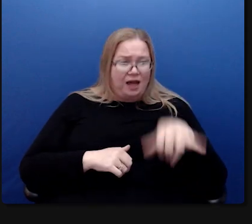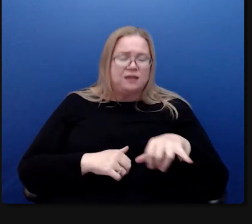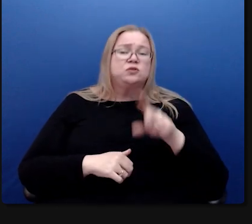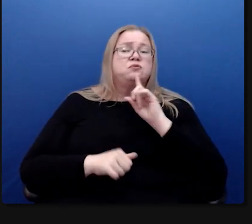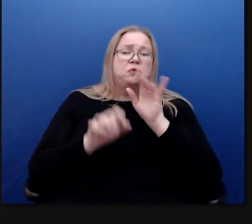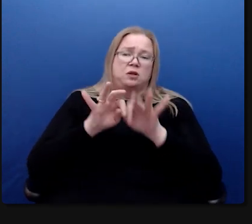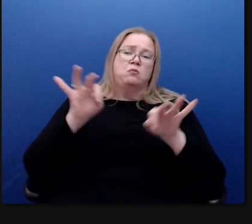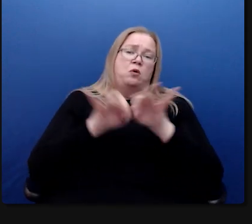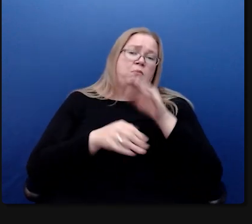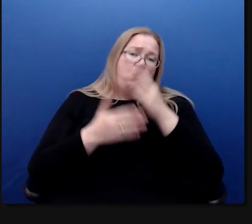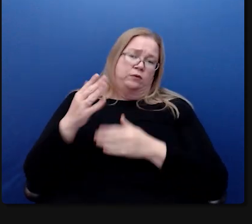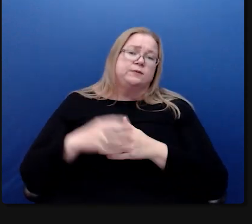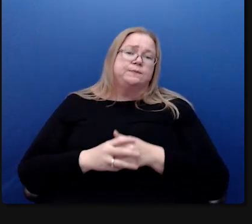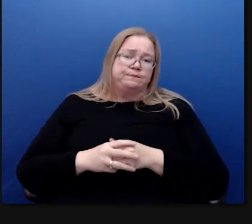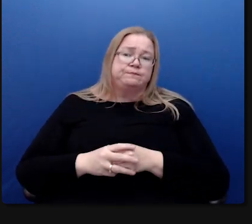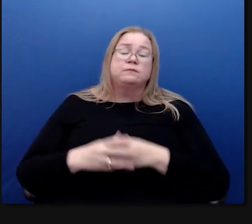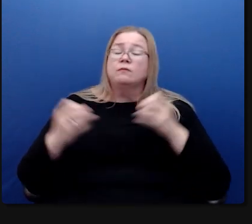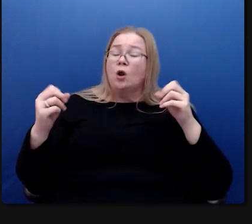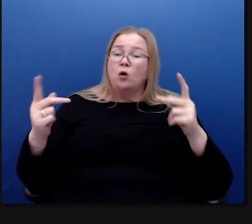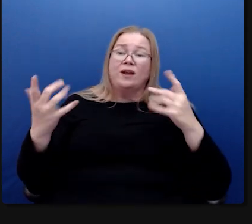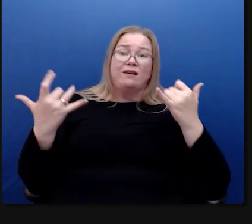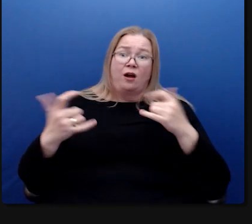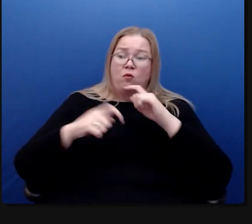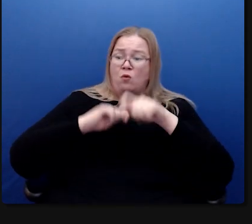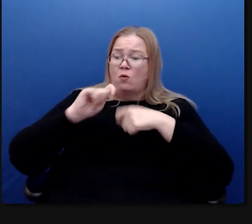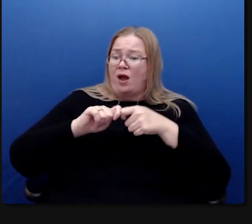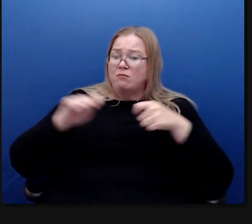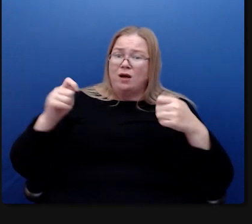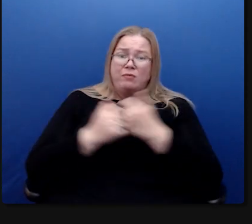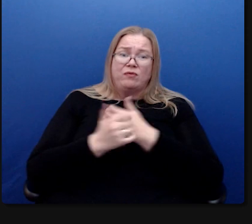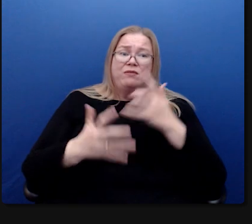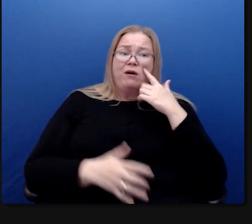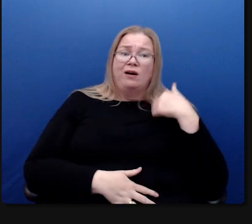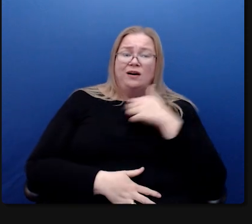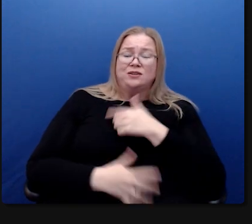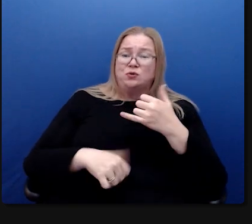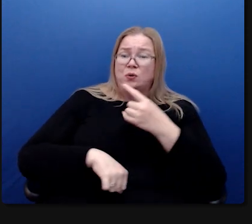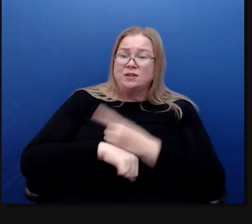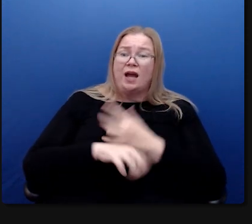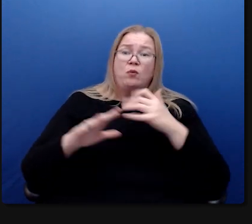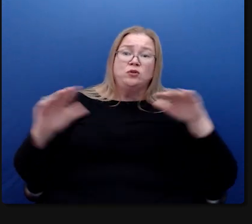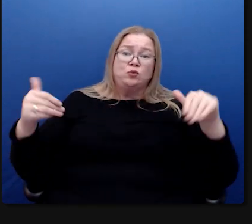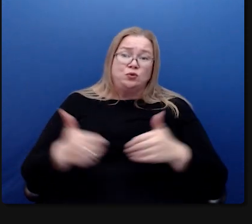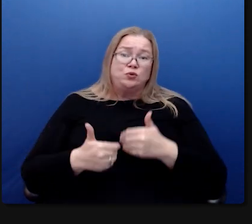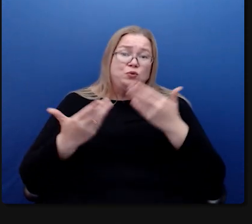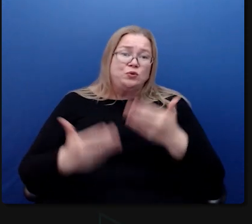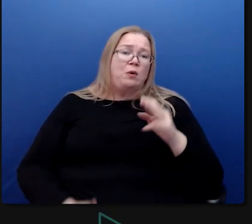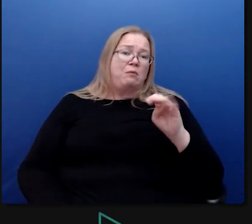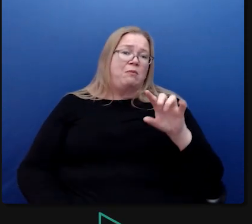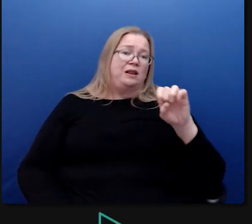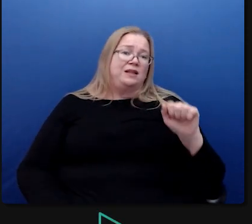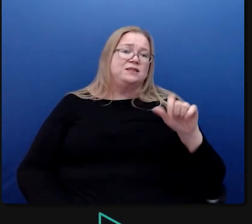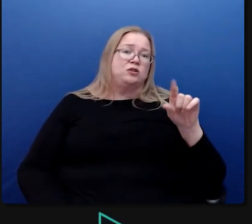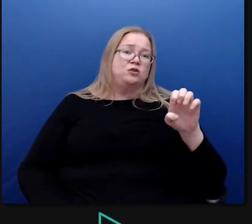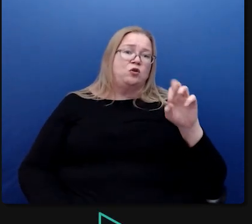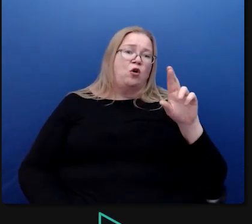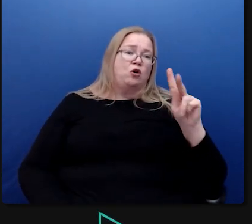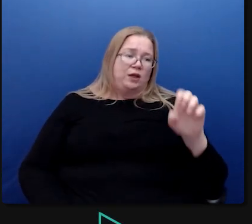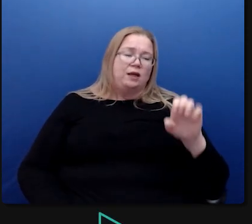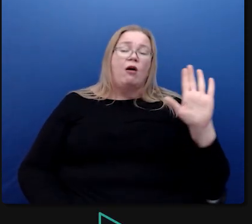a healthy, an awesome experience, the longer they're going to bring their friends. They're going to also be able to interact